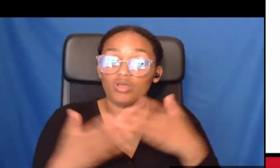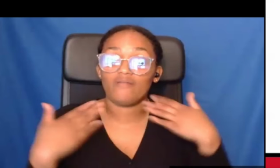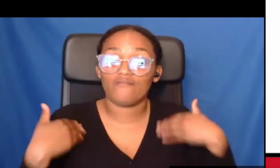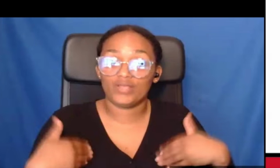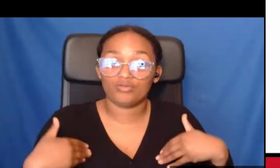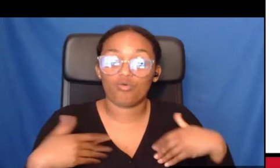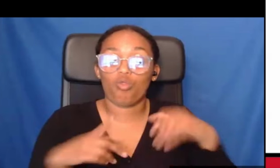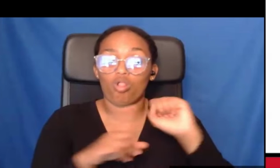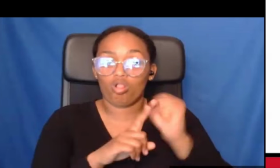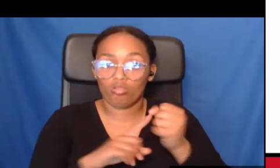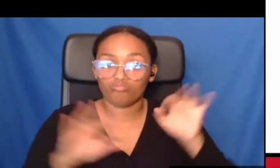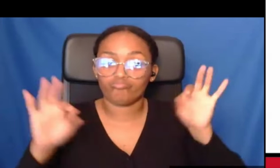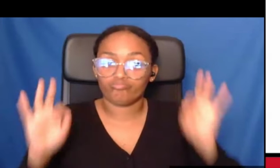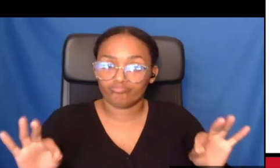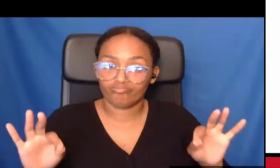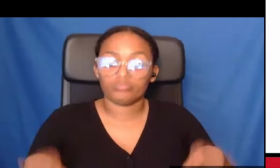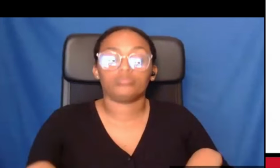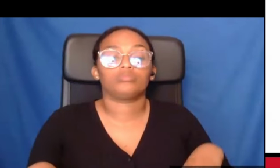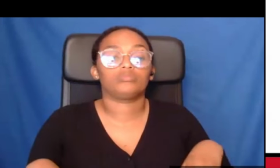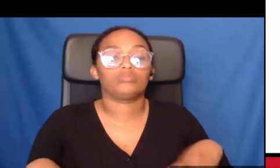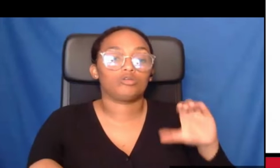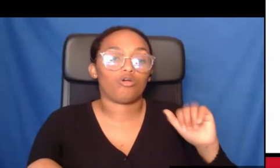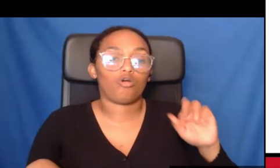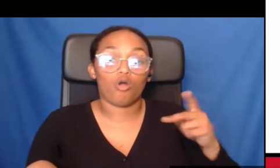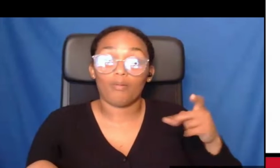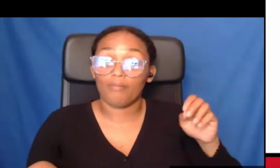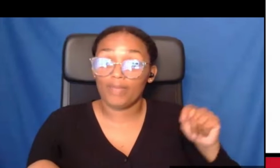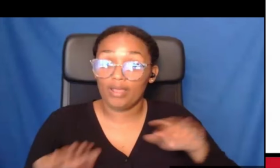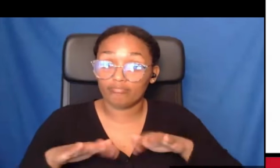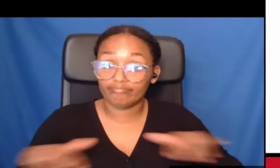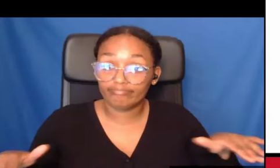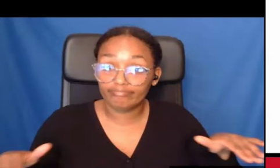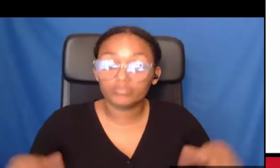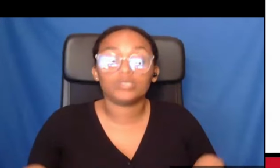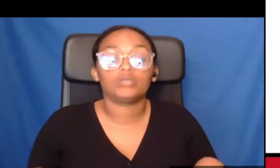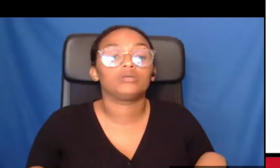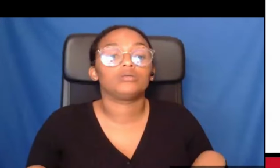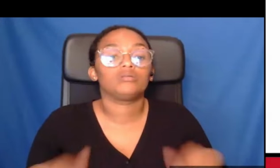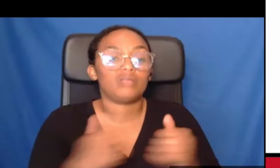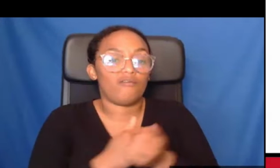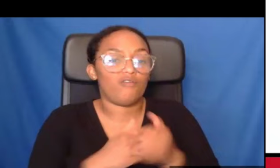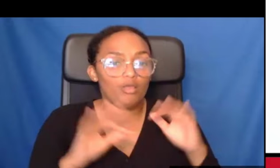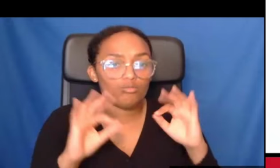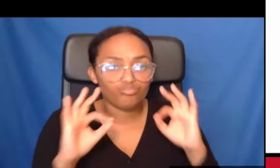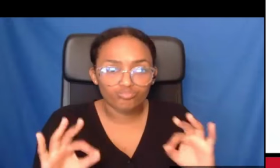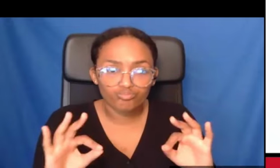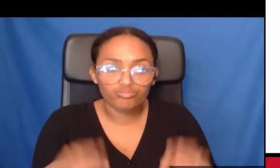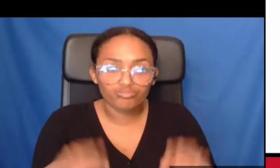want to make sure that wiring is in good working condition and it's not causing any hazards.